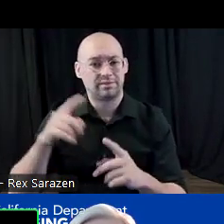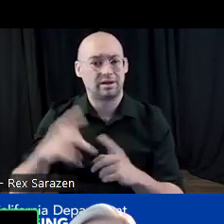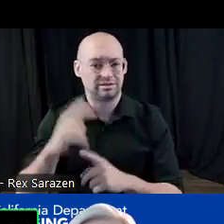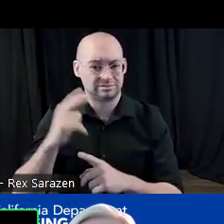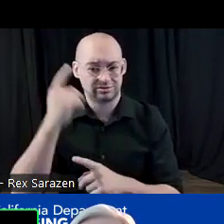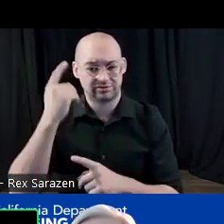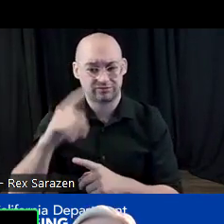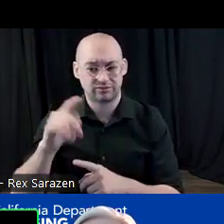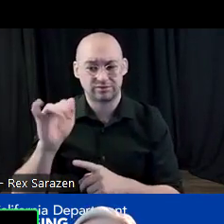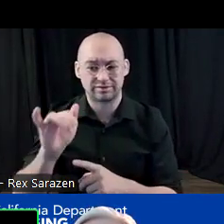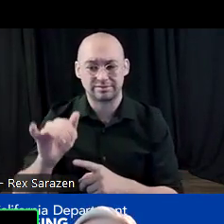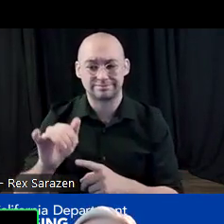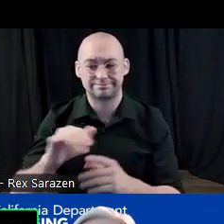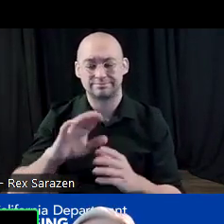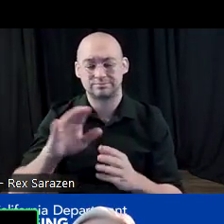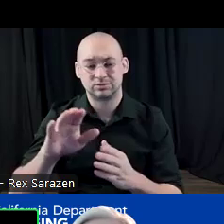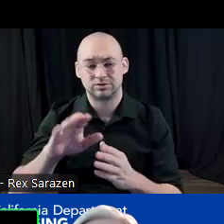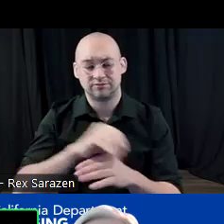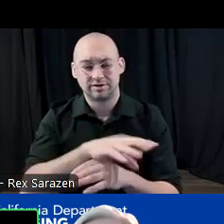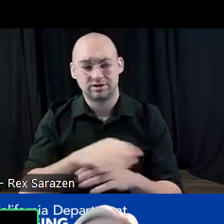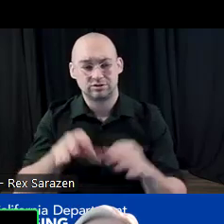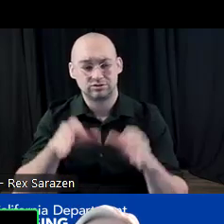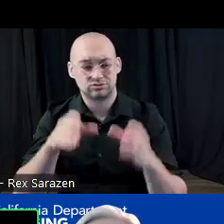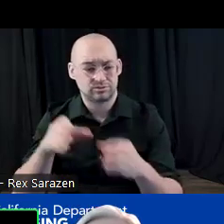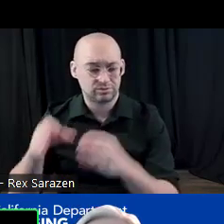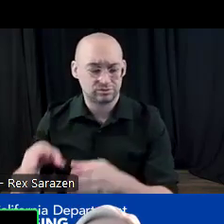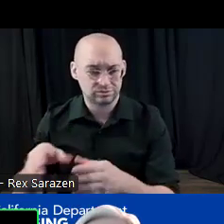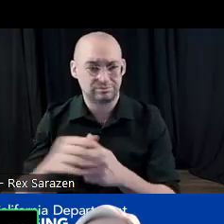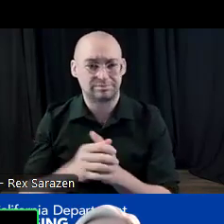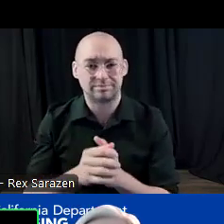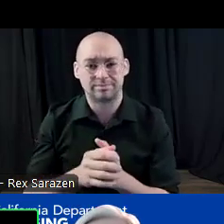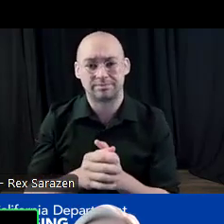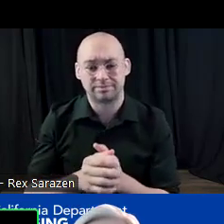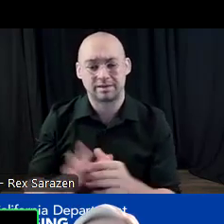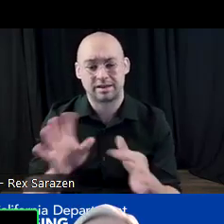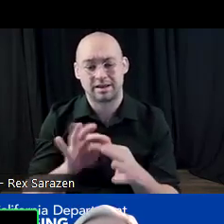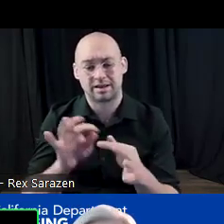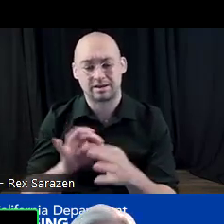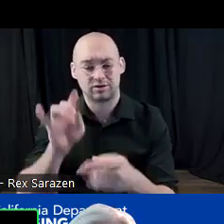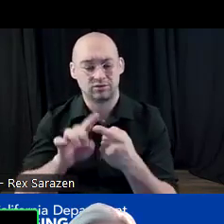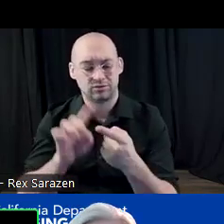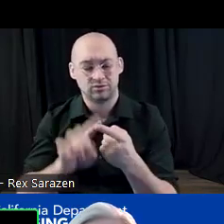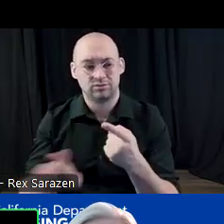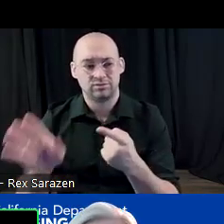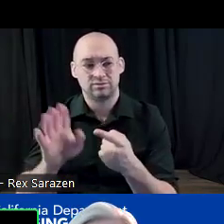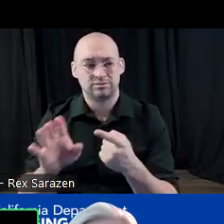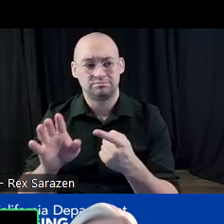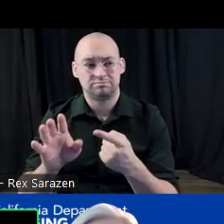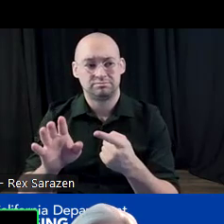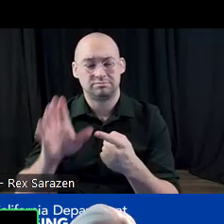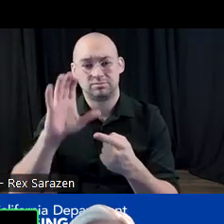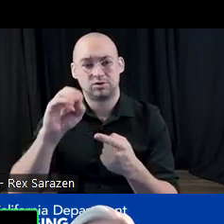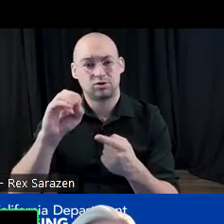for consumers, and also getting individuals connected to, like, you know,